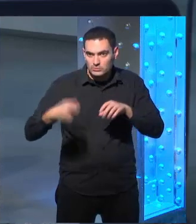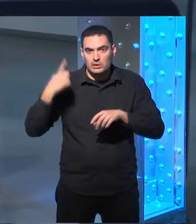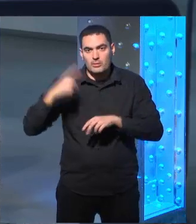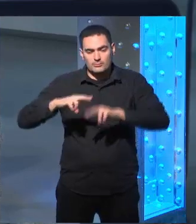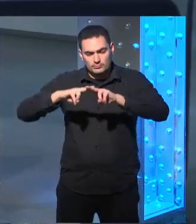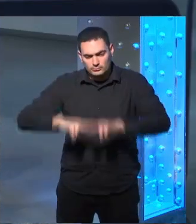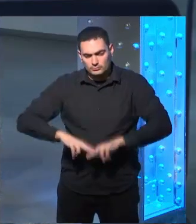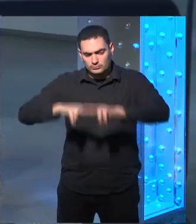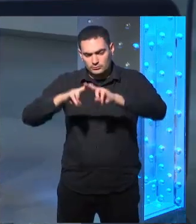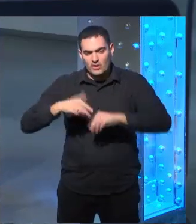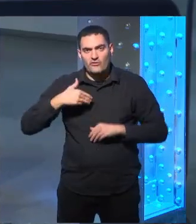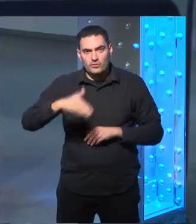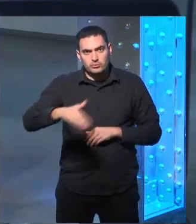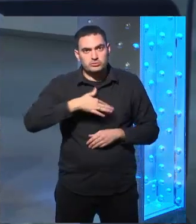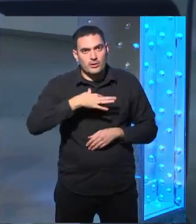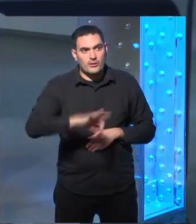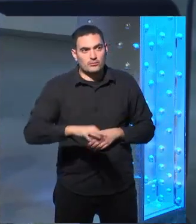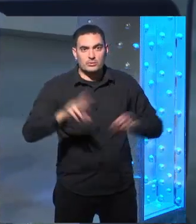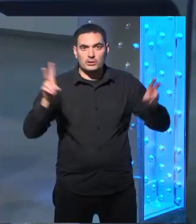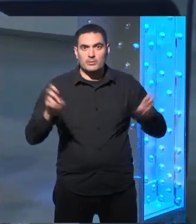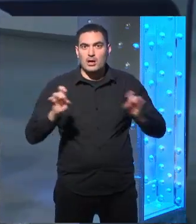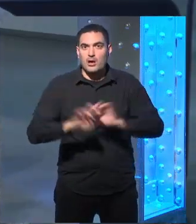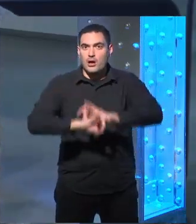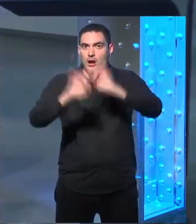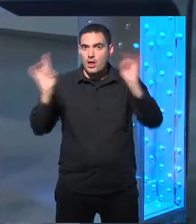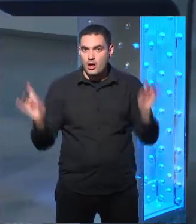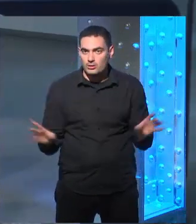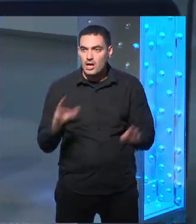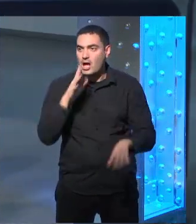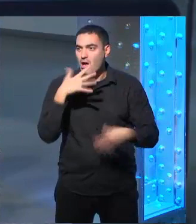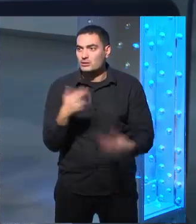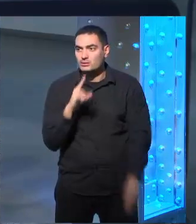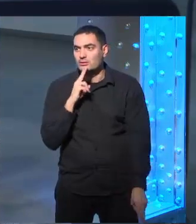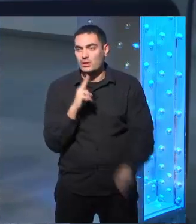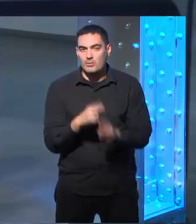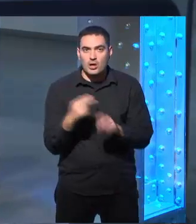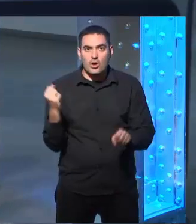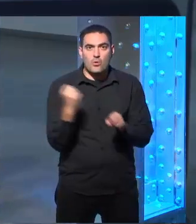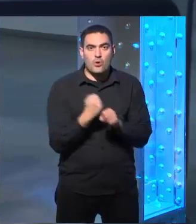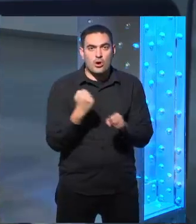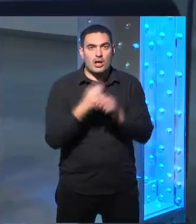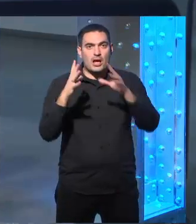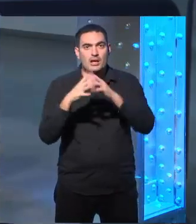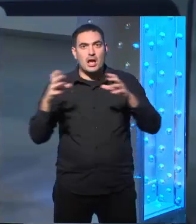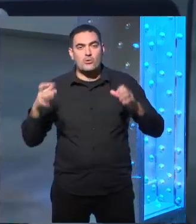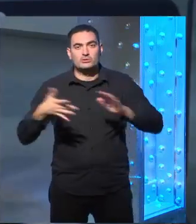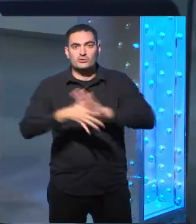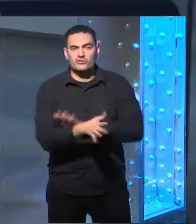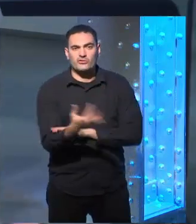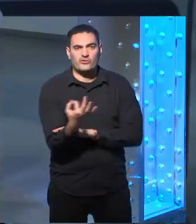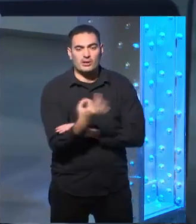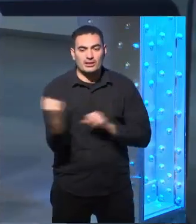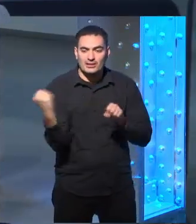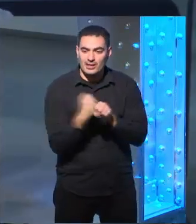hours to shorten the working days, the working hours. And what's very clear is that